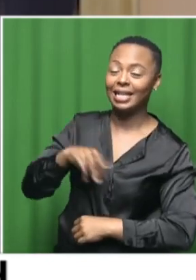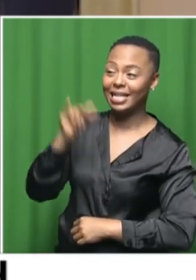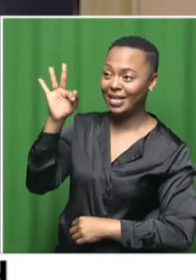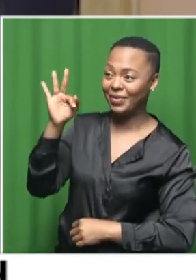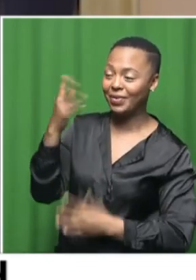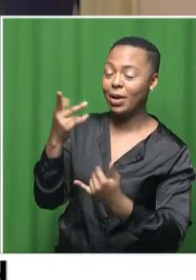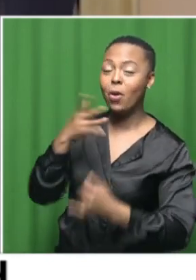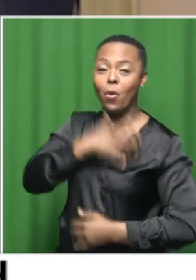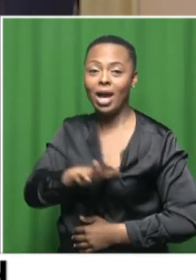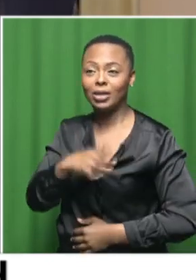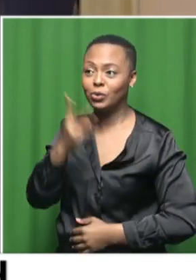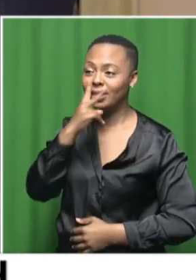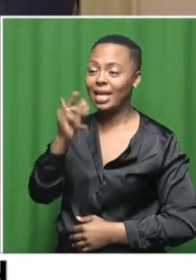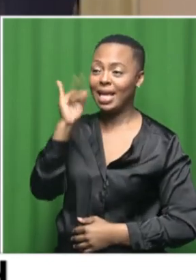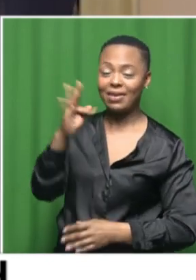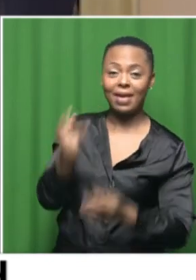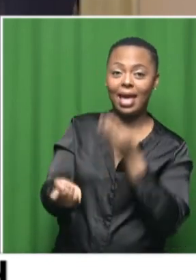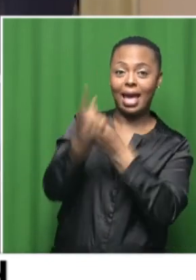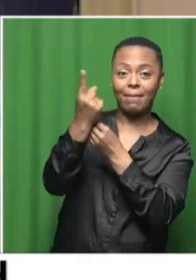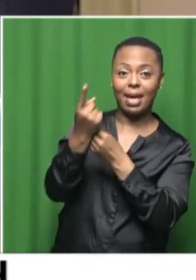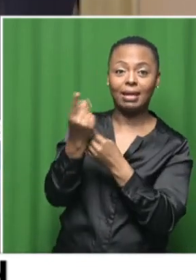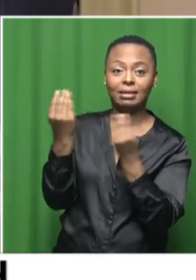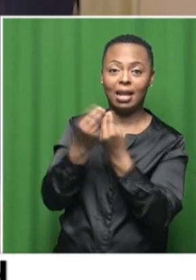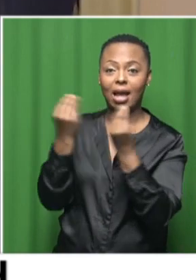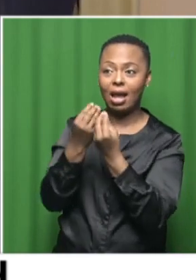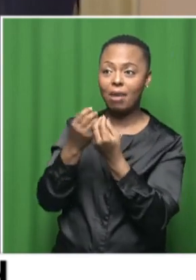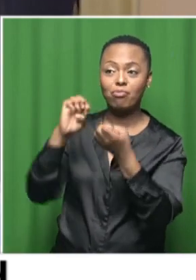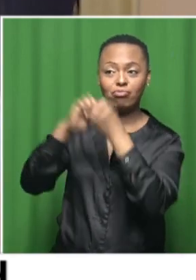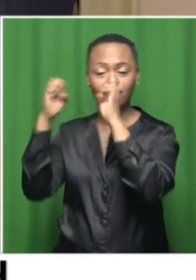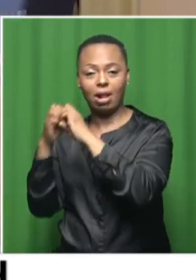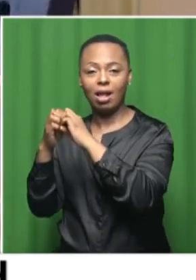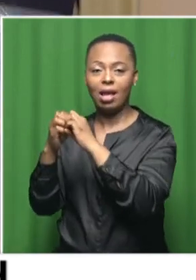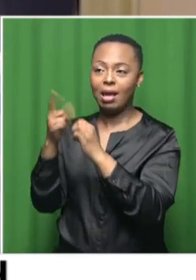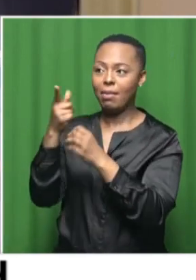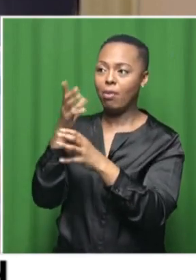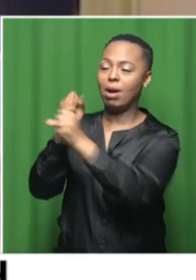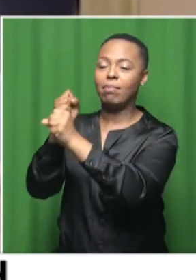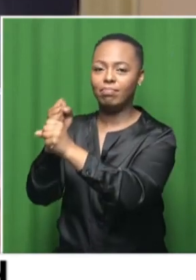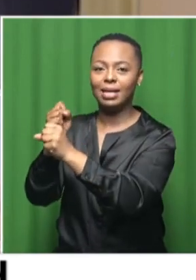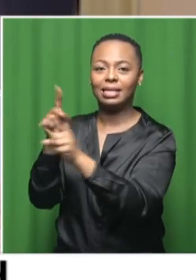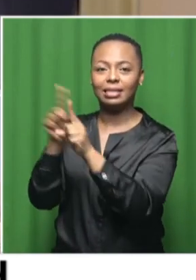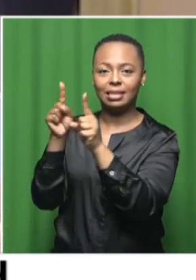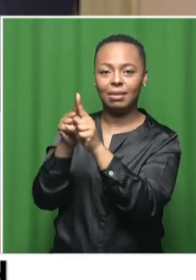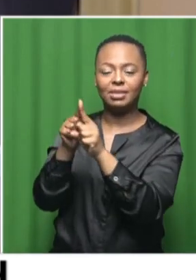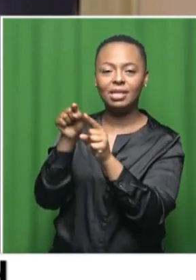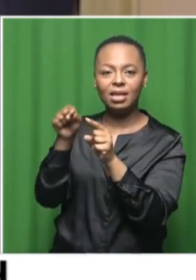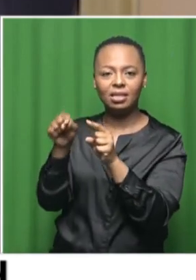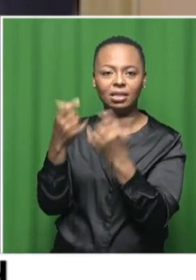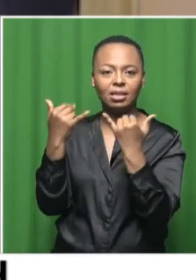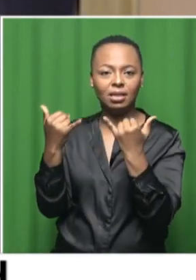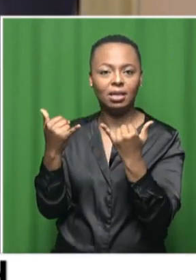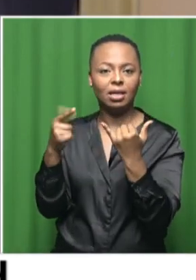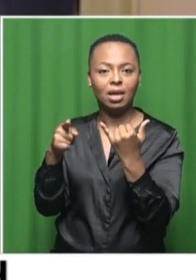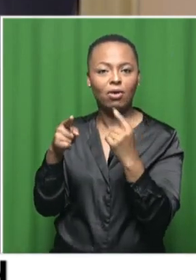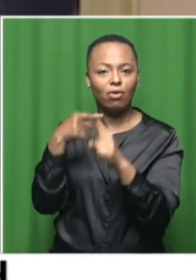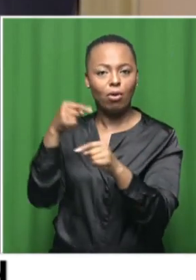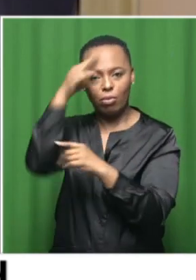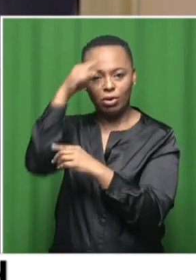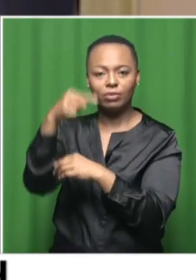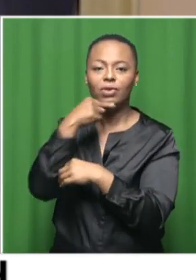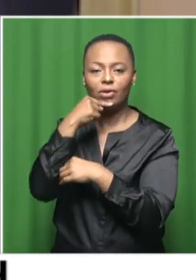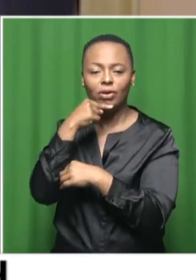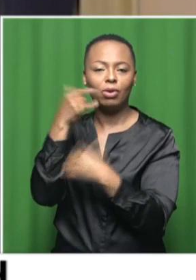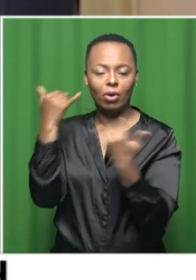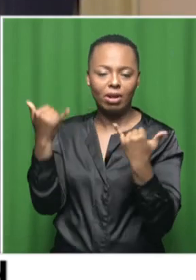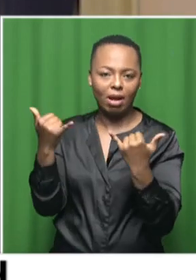isn't synergy, we start to find it, yes. Especially from your portfolio perspective. Yes. But we have to leave it